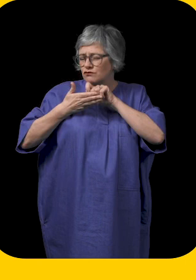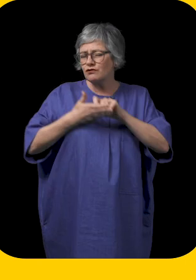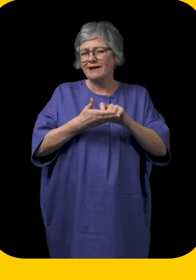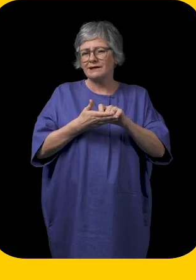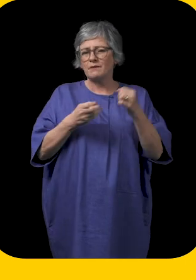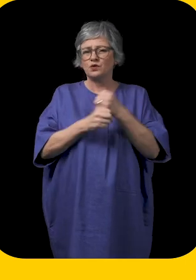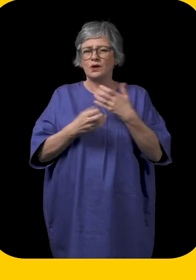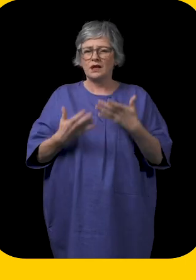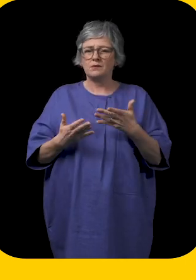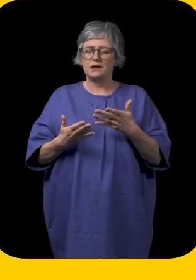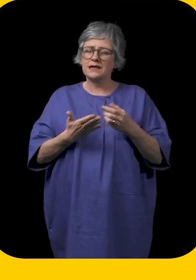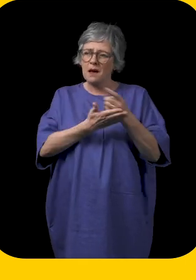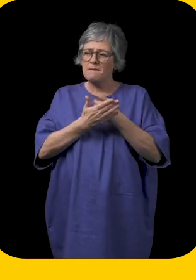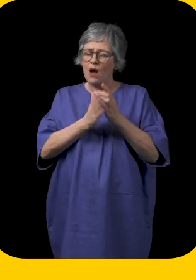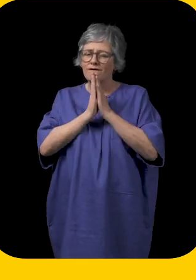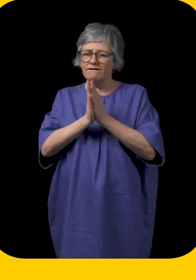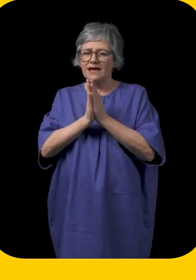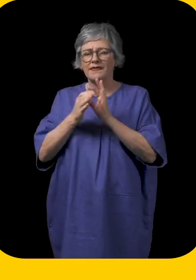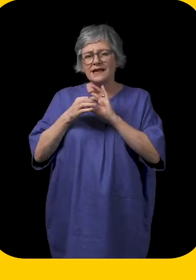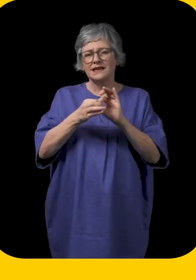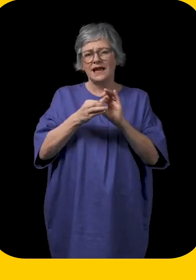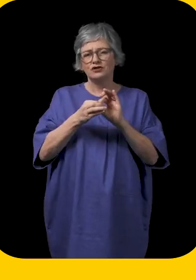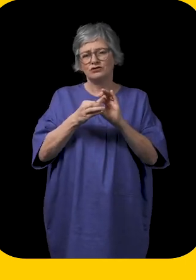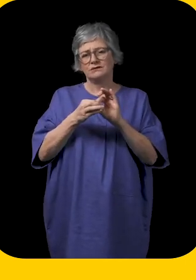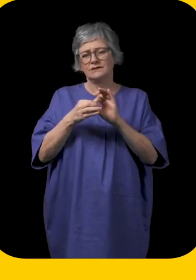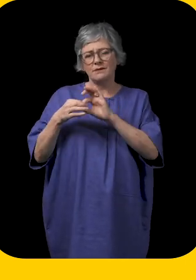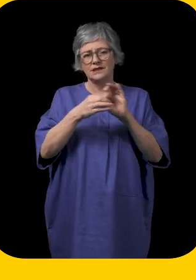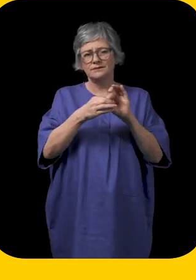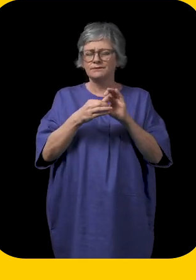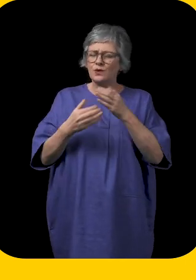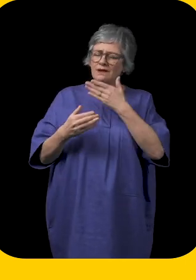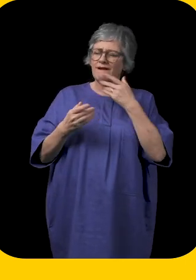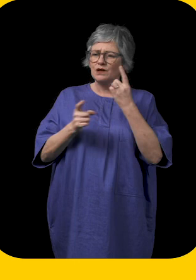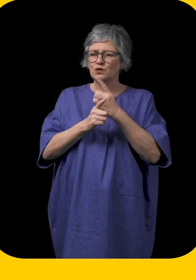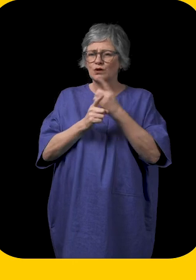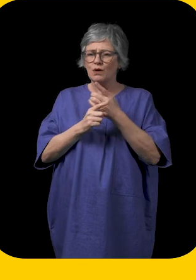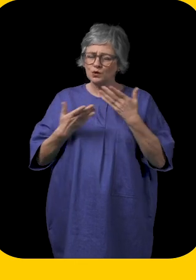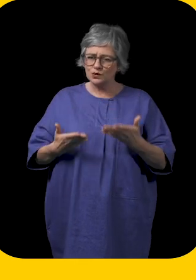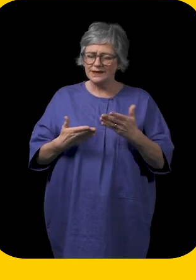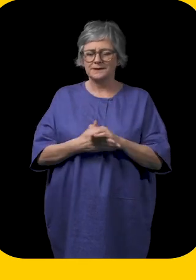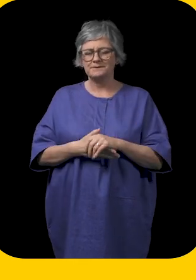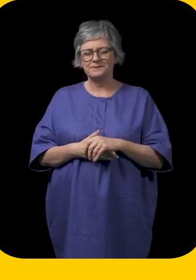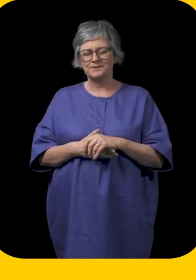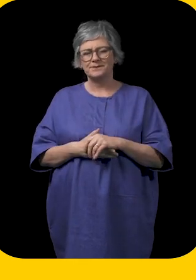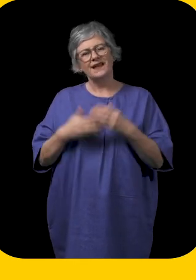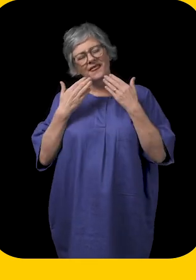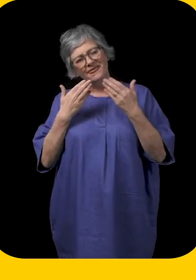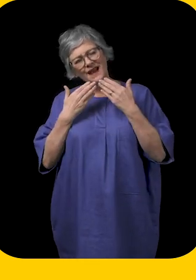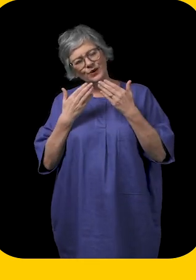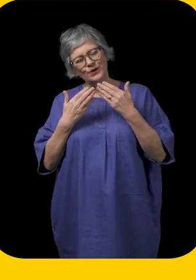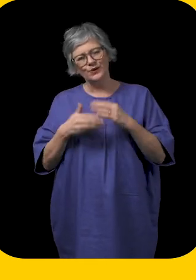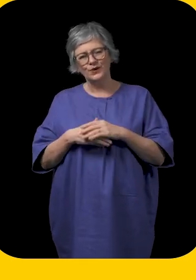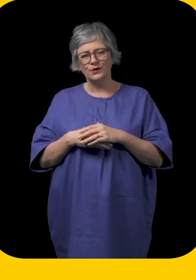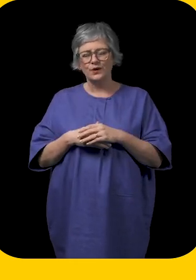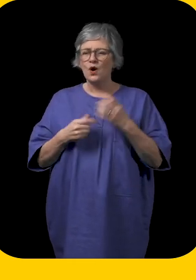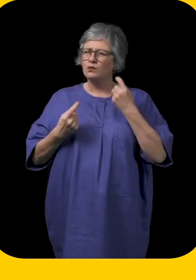now is really about faith and connection coming together. So really lovely to be talking about it today. Thank you, Nadine.